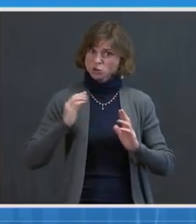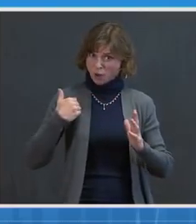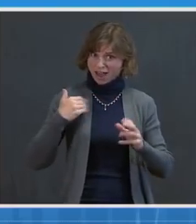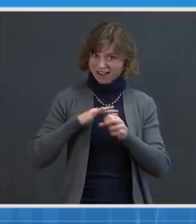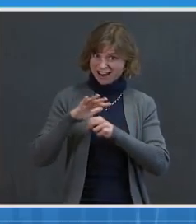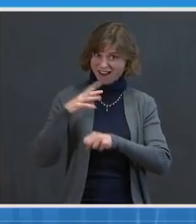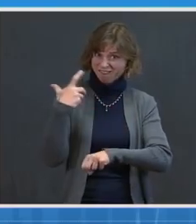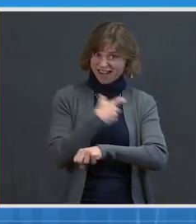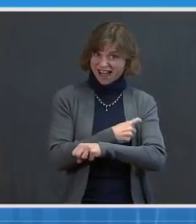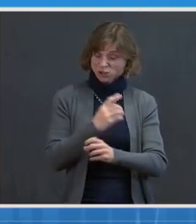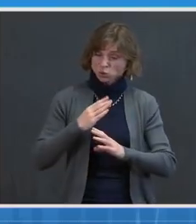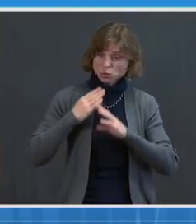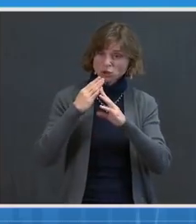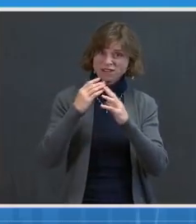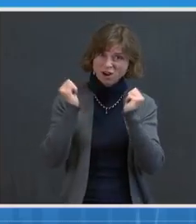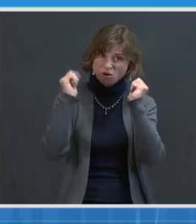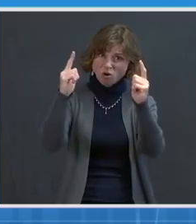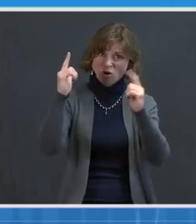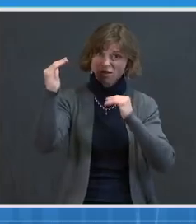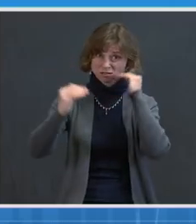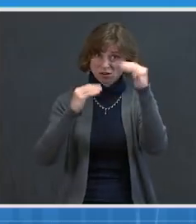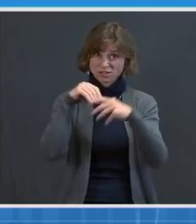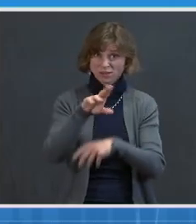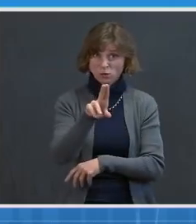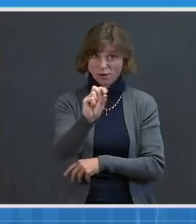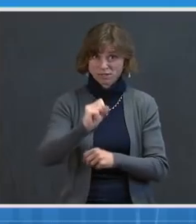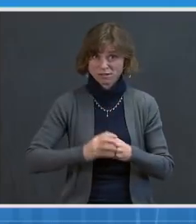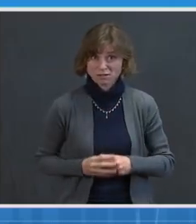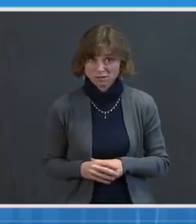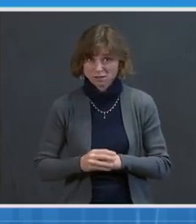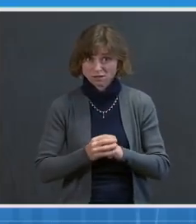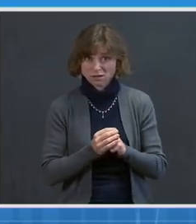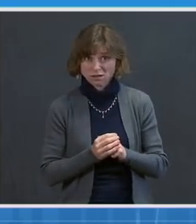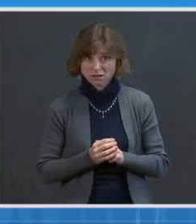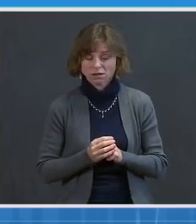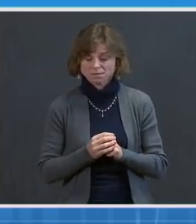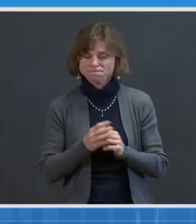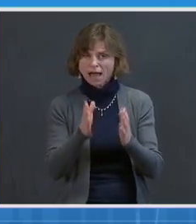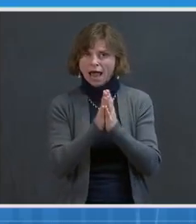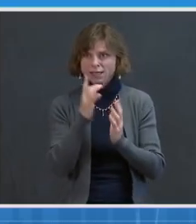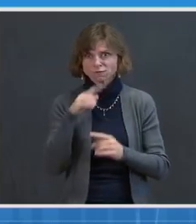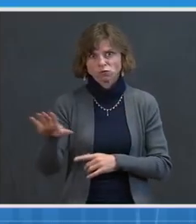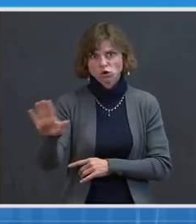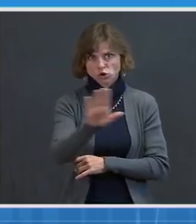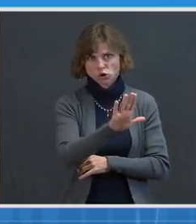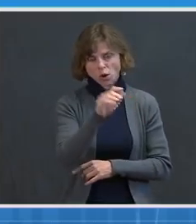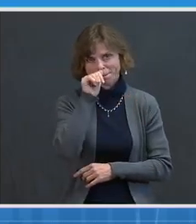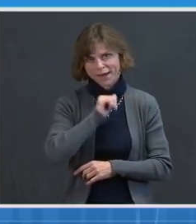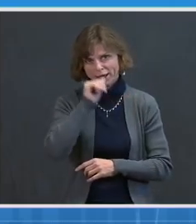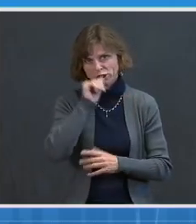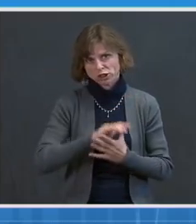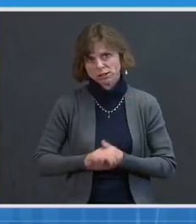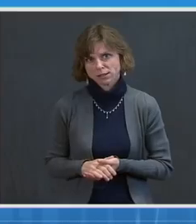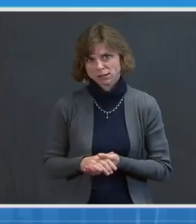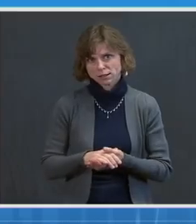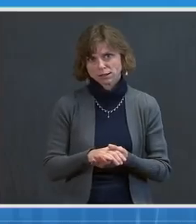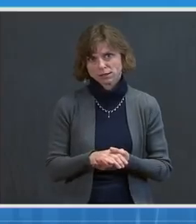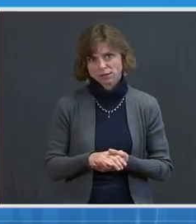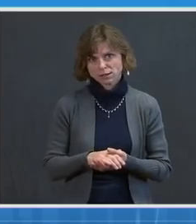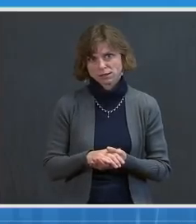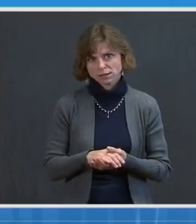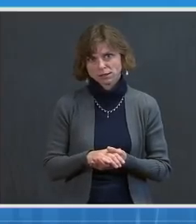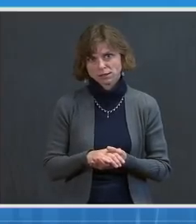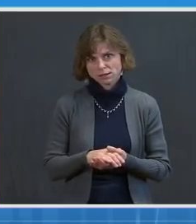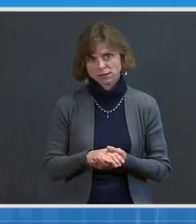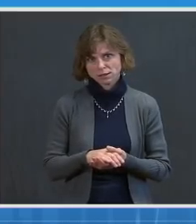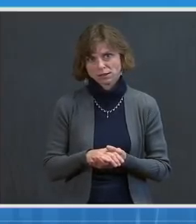protect every adult in the United States. We ask for your patience in practicing proven prevention measures for